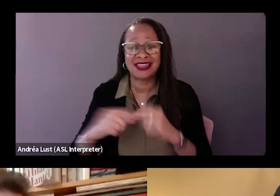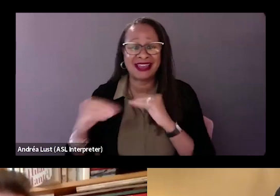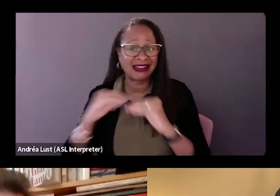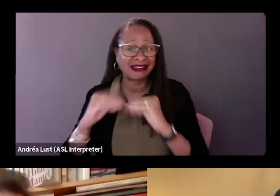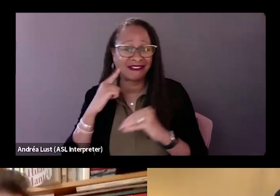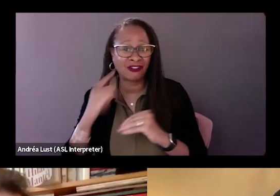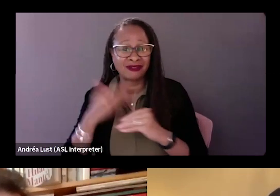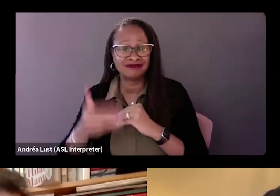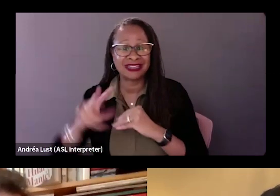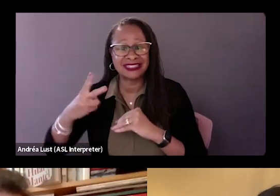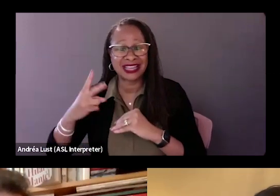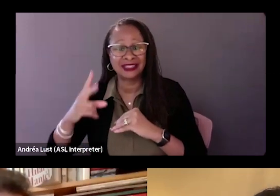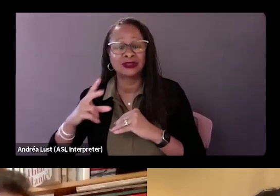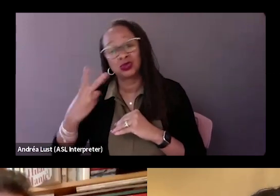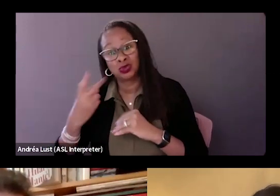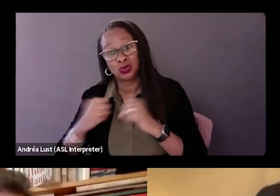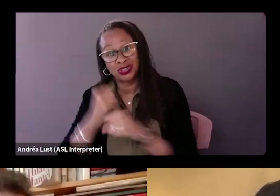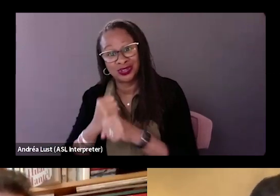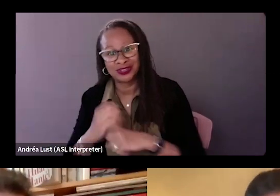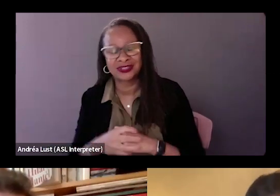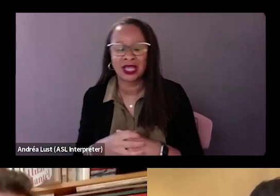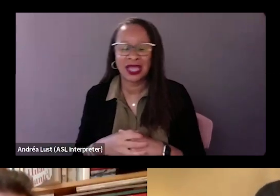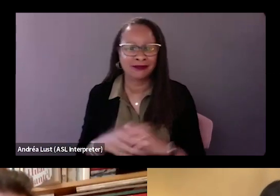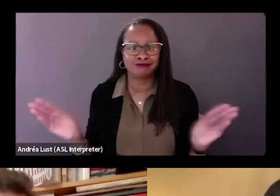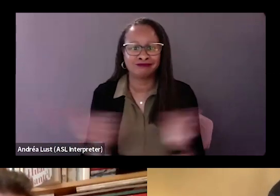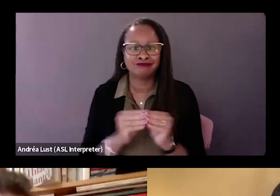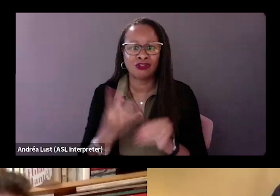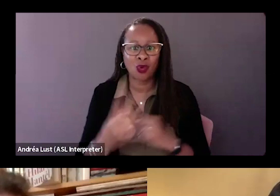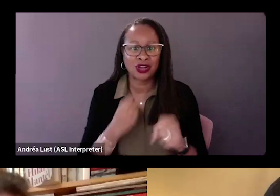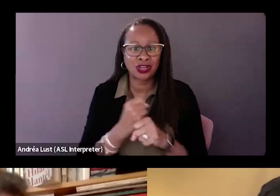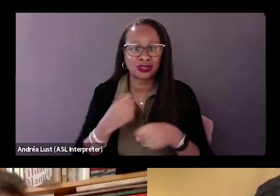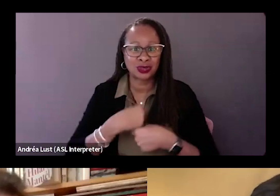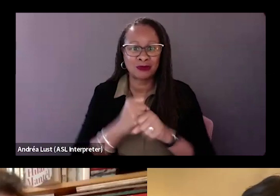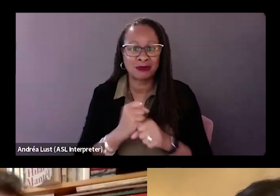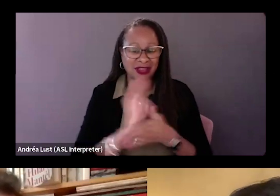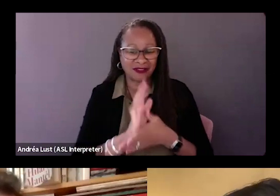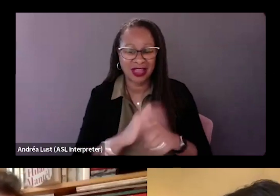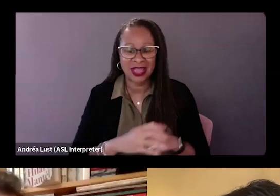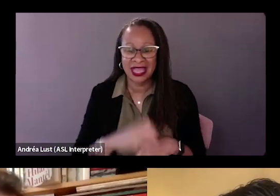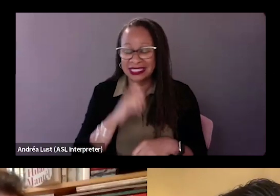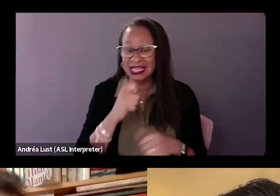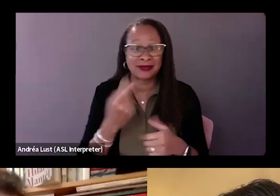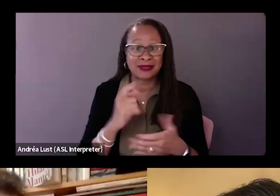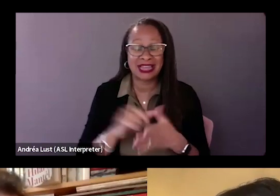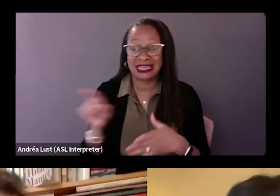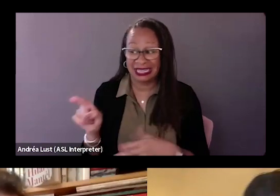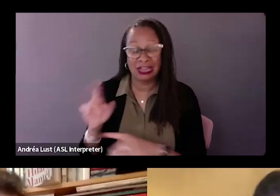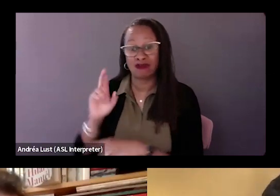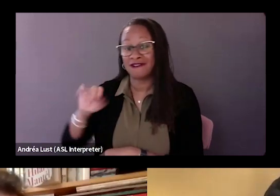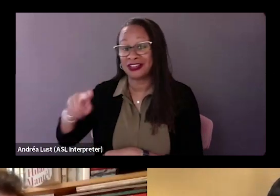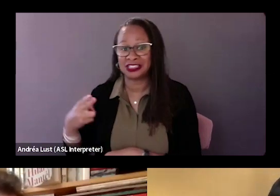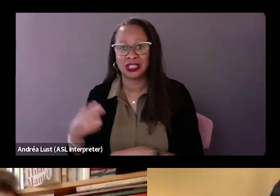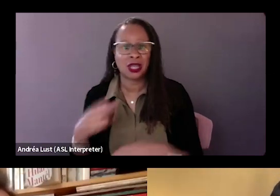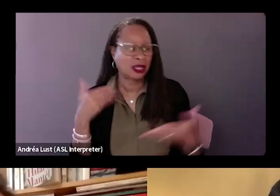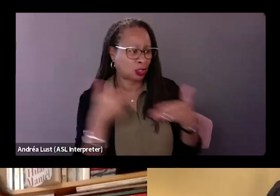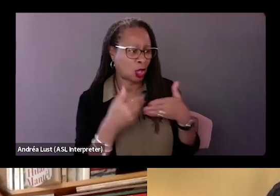Like, because it's not something that he is remotely, what do you say, close to,